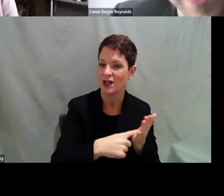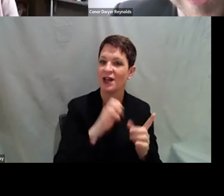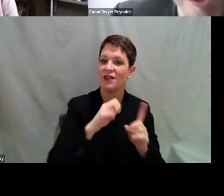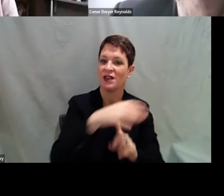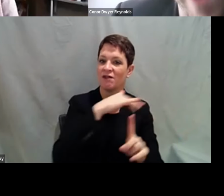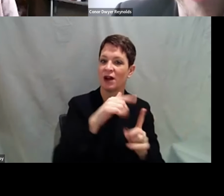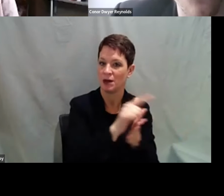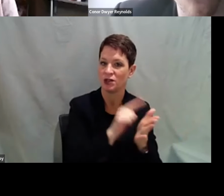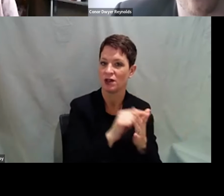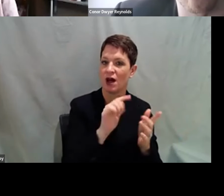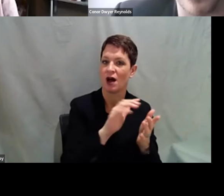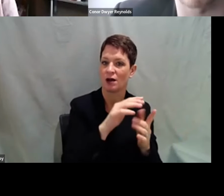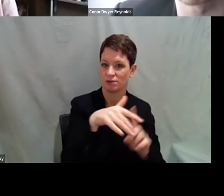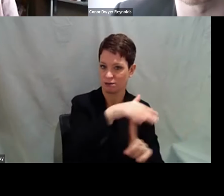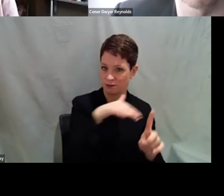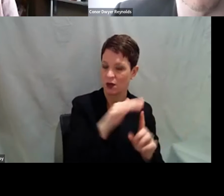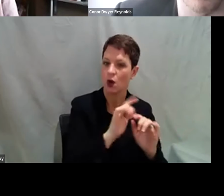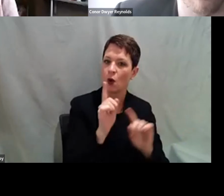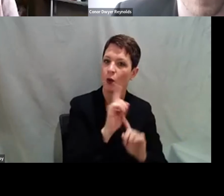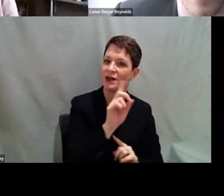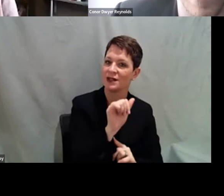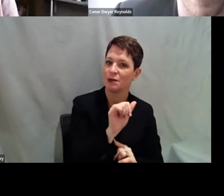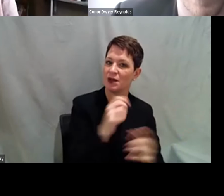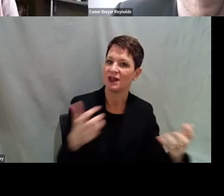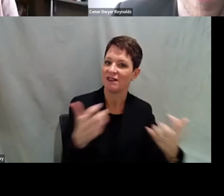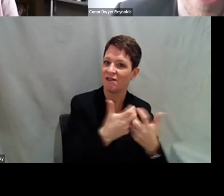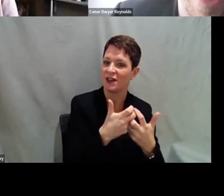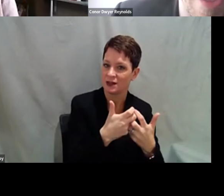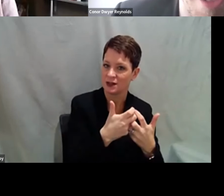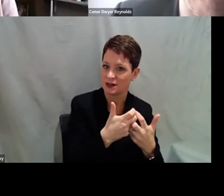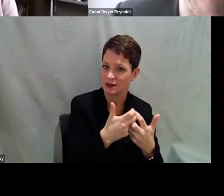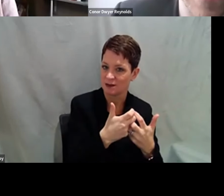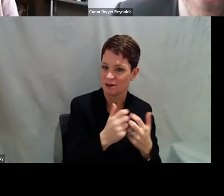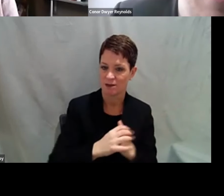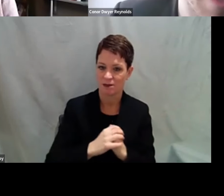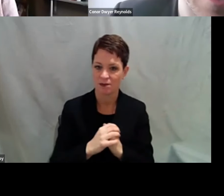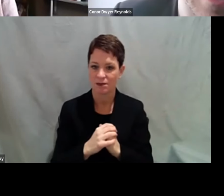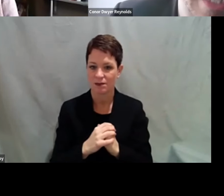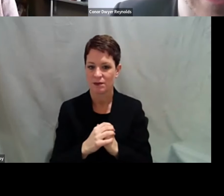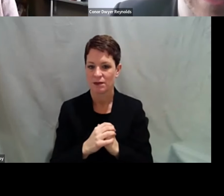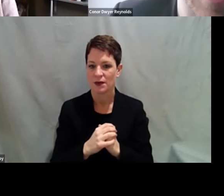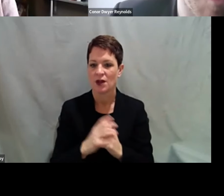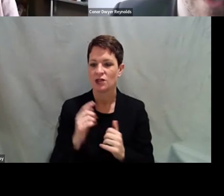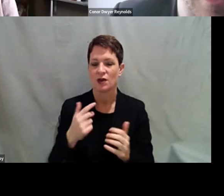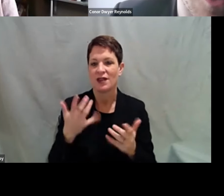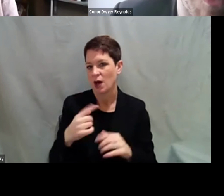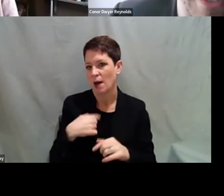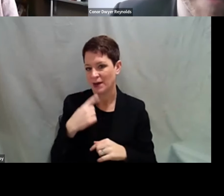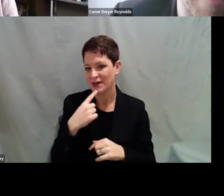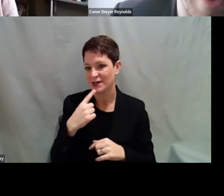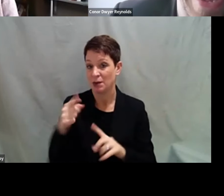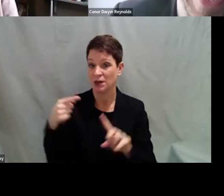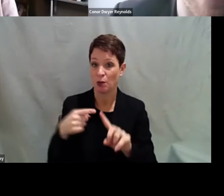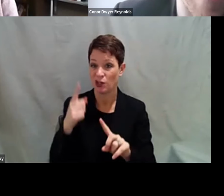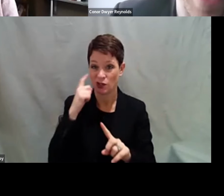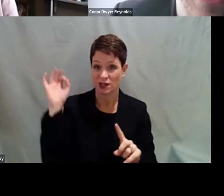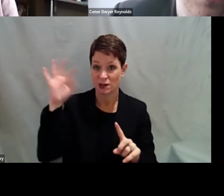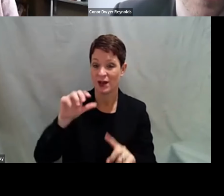context about where disability fits in. And so that's what I'll just say is that this point that you're bringing up